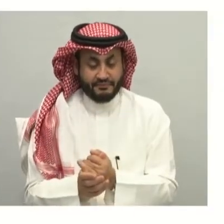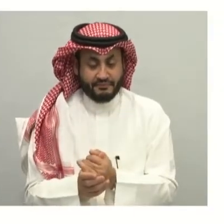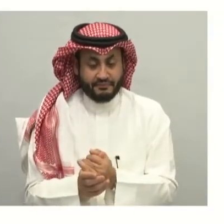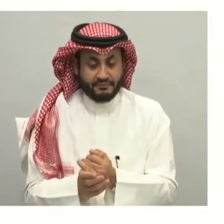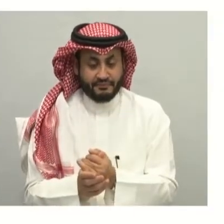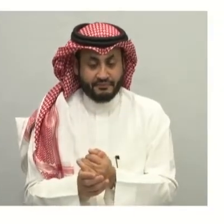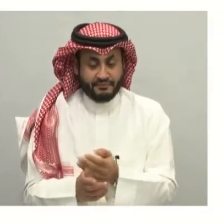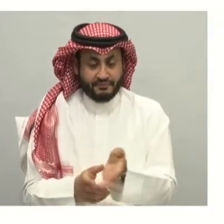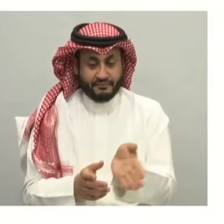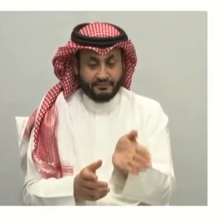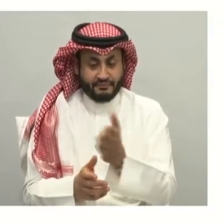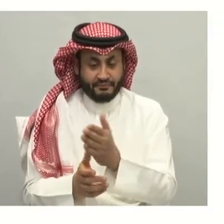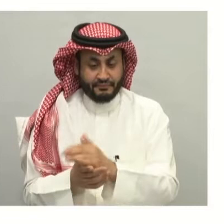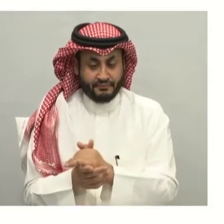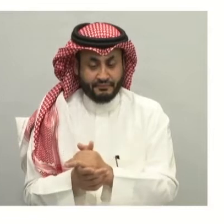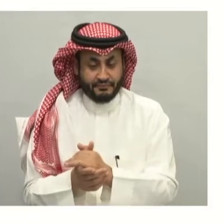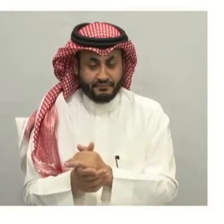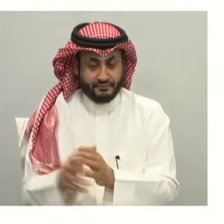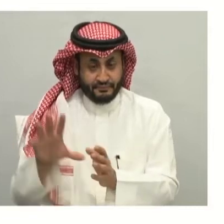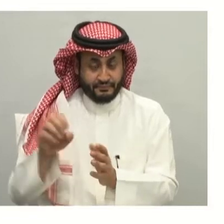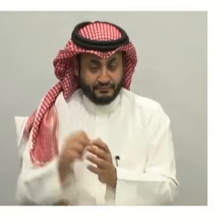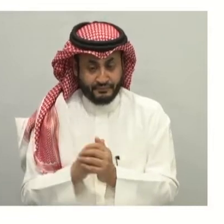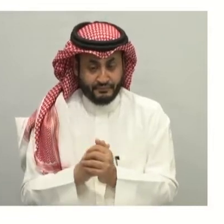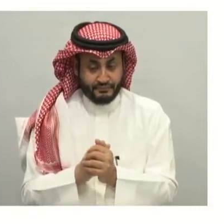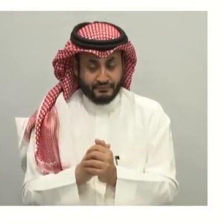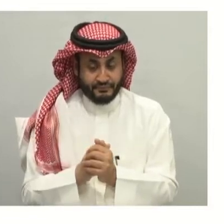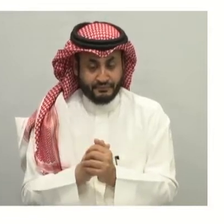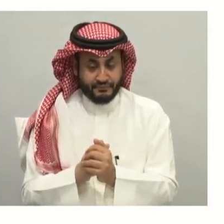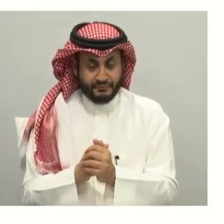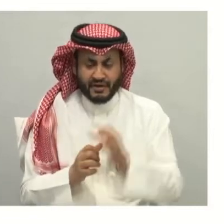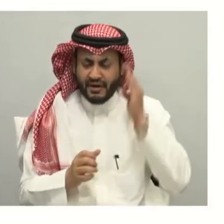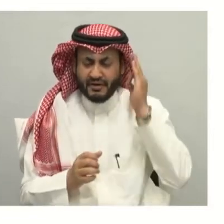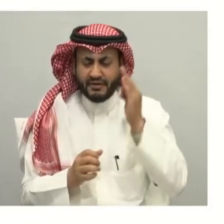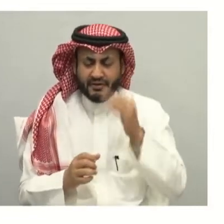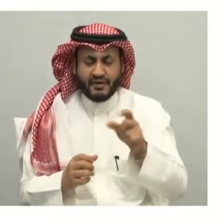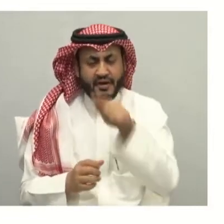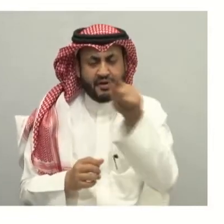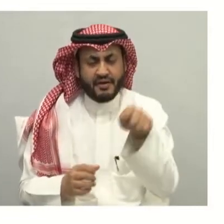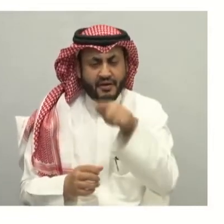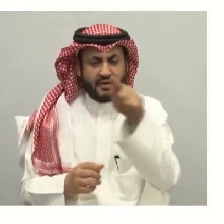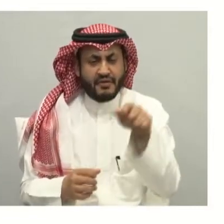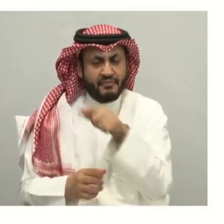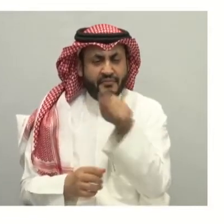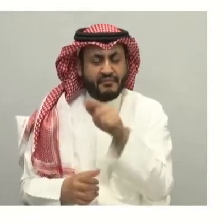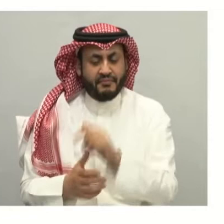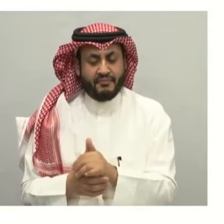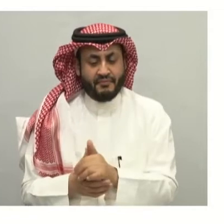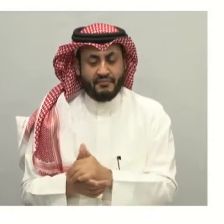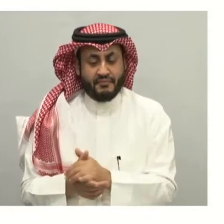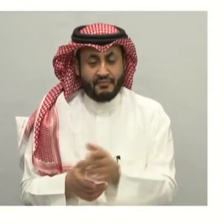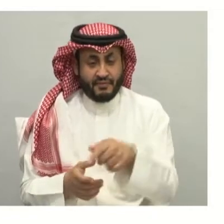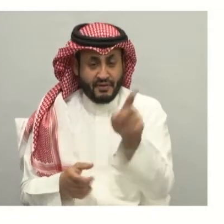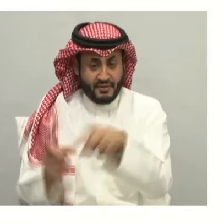Now, continuing on page 50, please listen to the sound, circle the right word, then